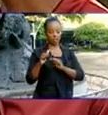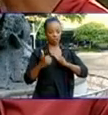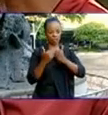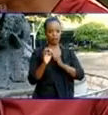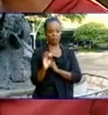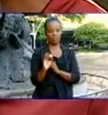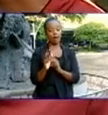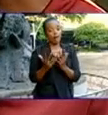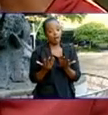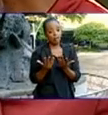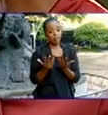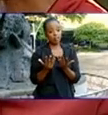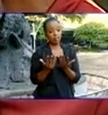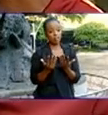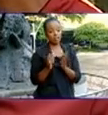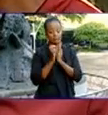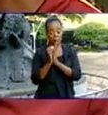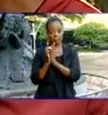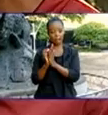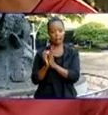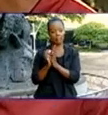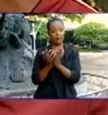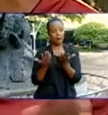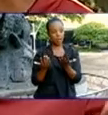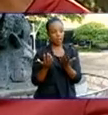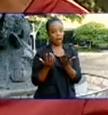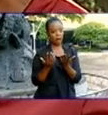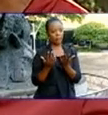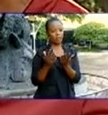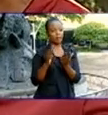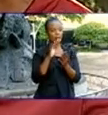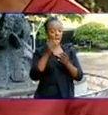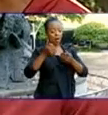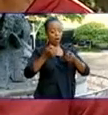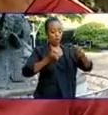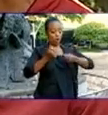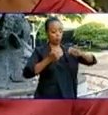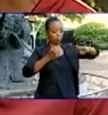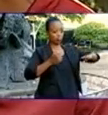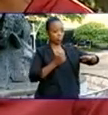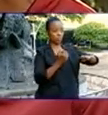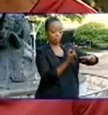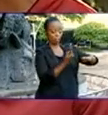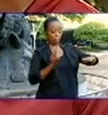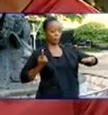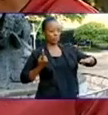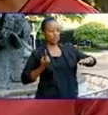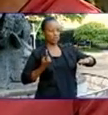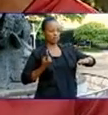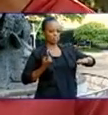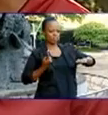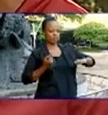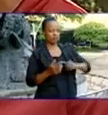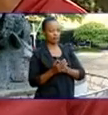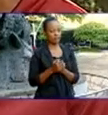challenges whereby, maybe if I may make an example, whereby you have to leave the car on the other side of the road and cross the river to the other side.